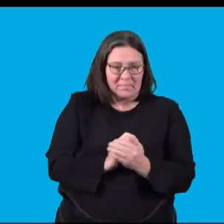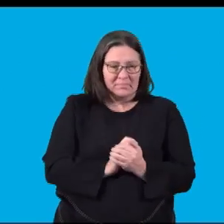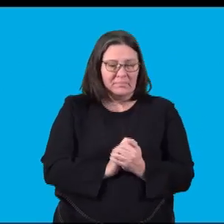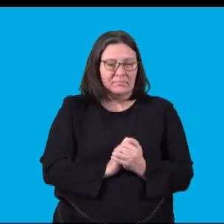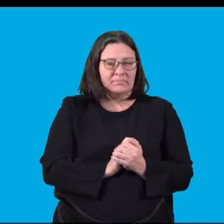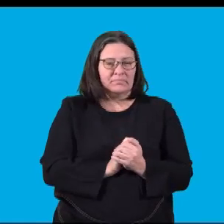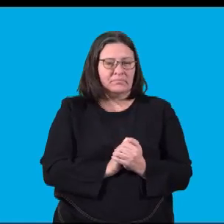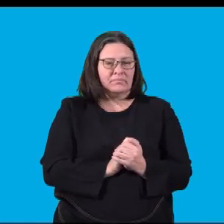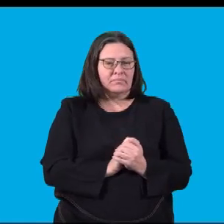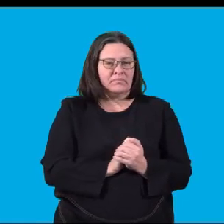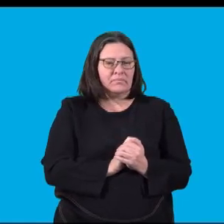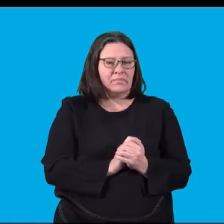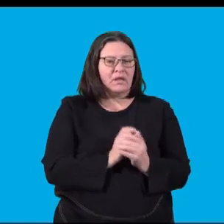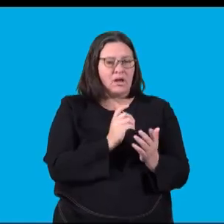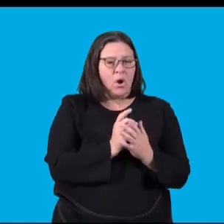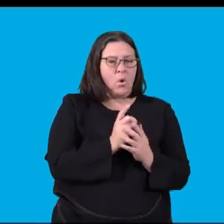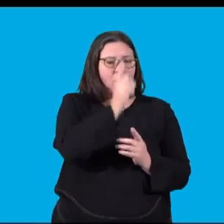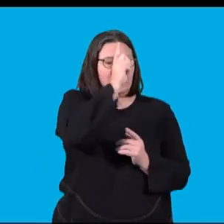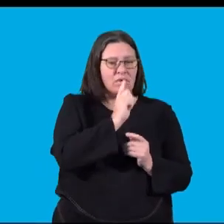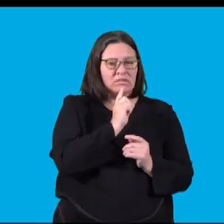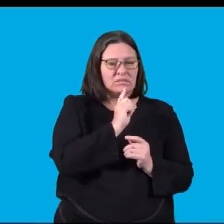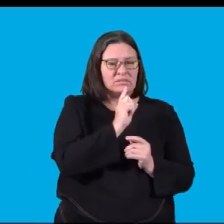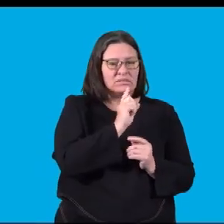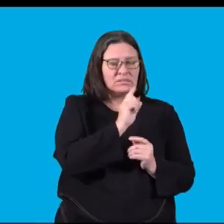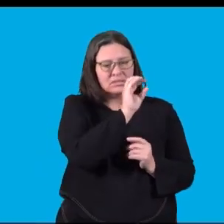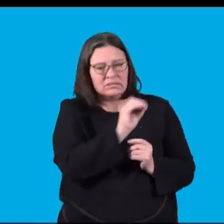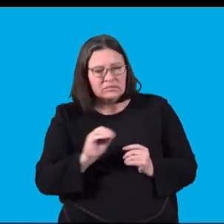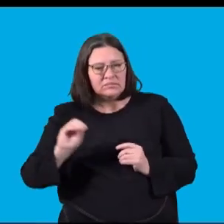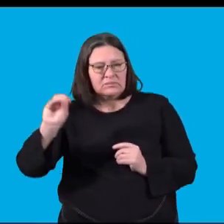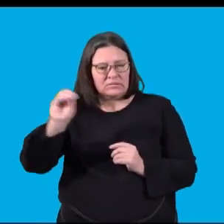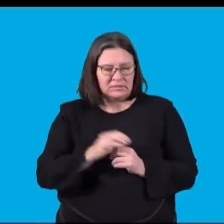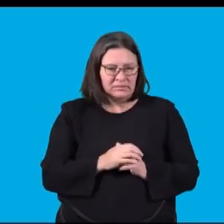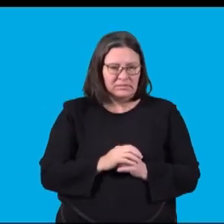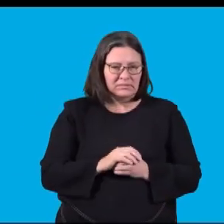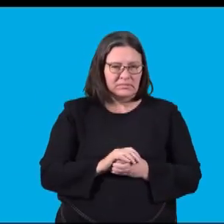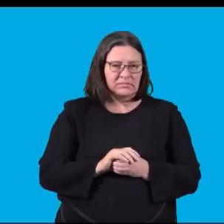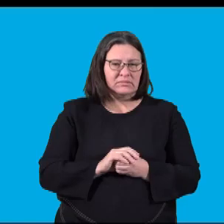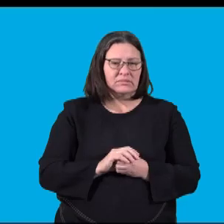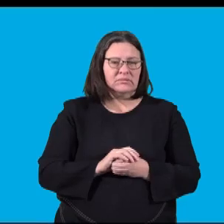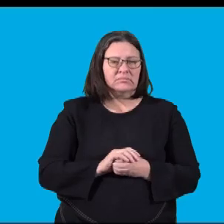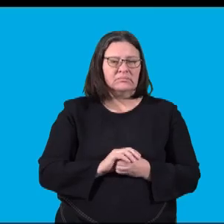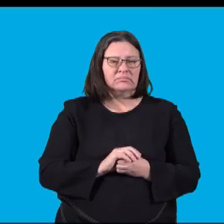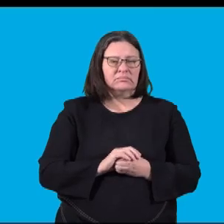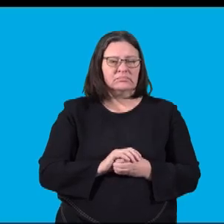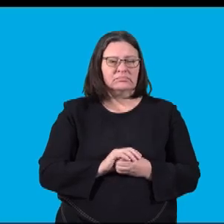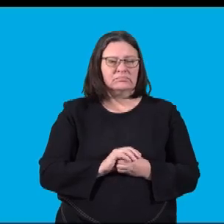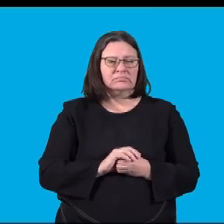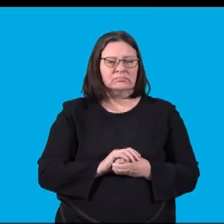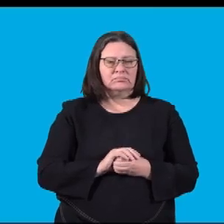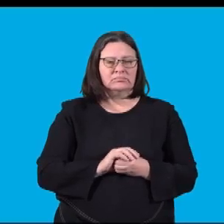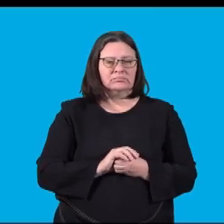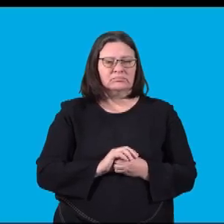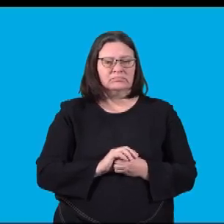will now bring it to the debit side. There it is. That's why you see income received in advance, it is also now on the credit